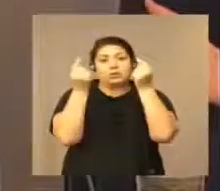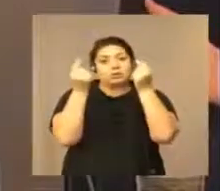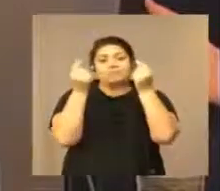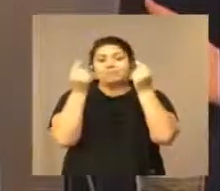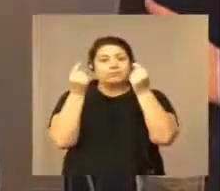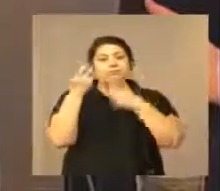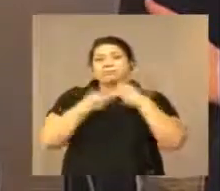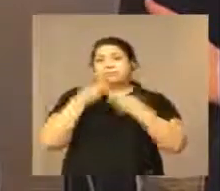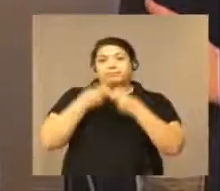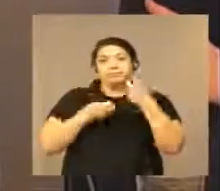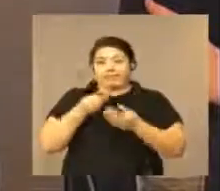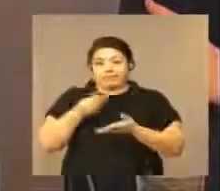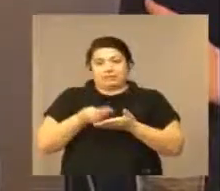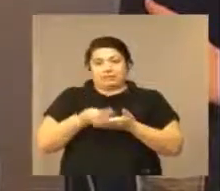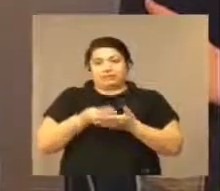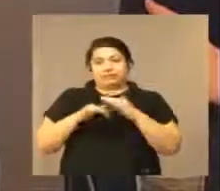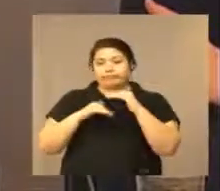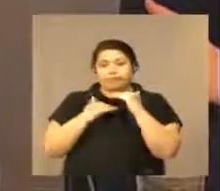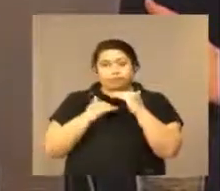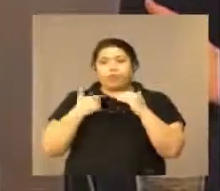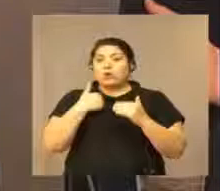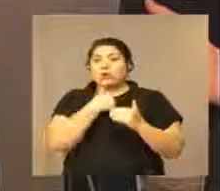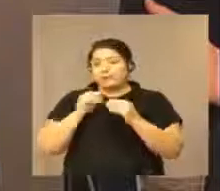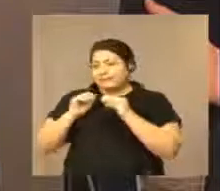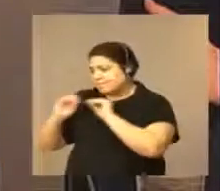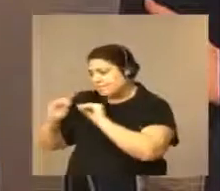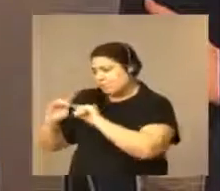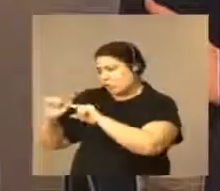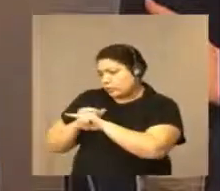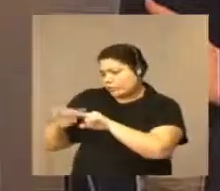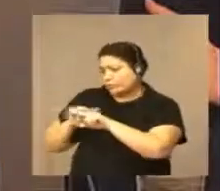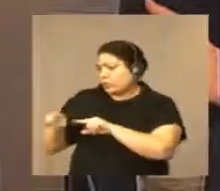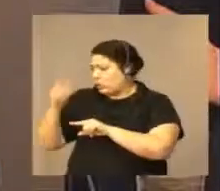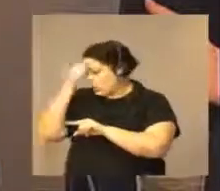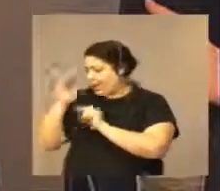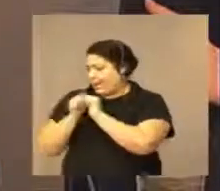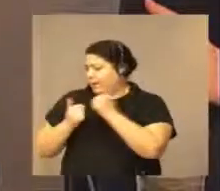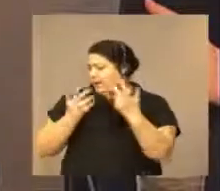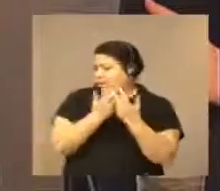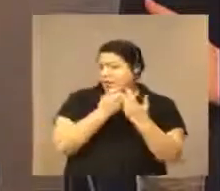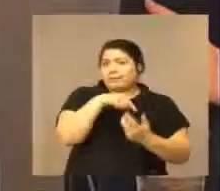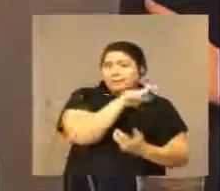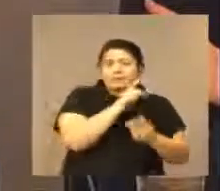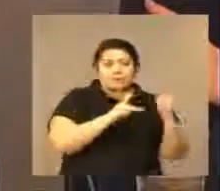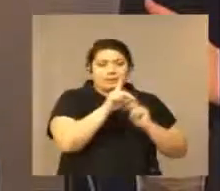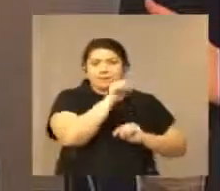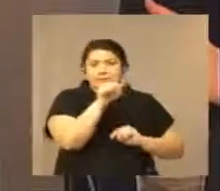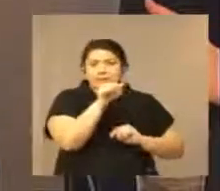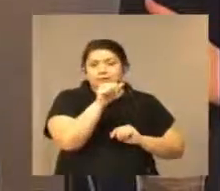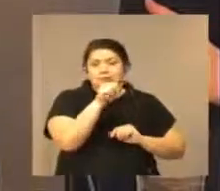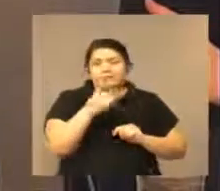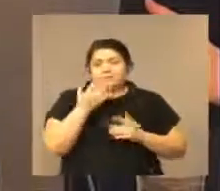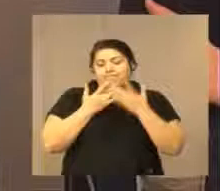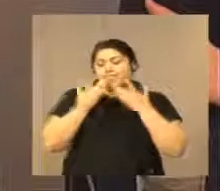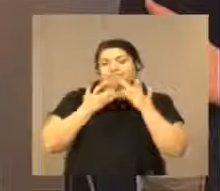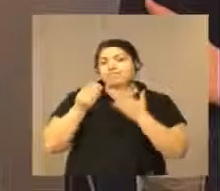have the capacity financially to train people to help more people who have disabilities, and also capacity to provide the